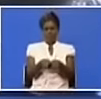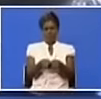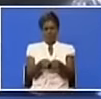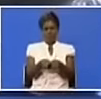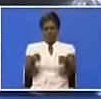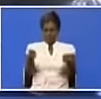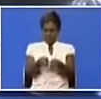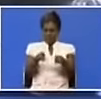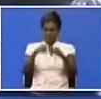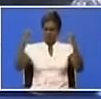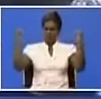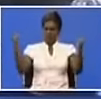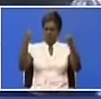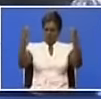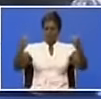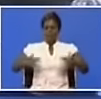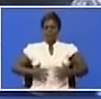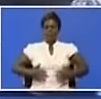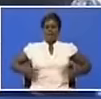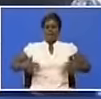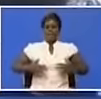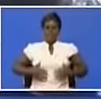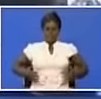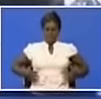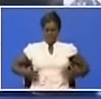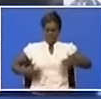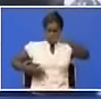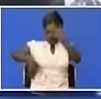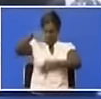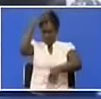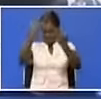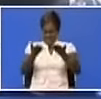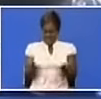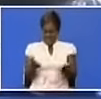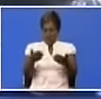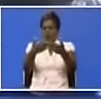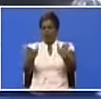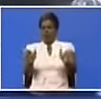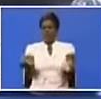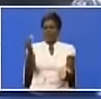Like we overcame Garissa, and the university today is open.